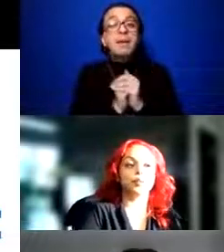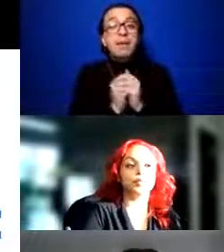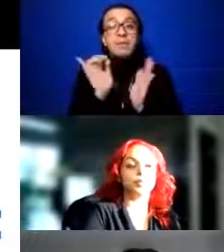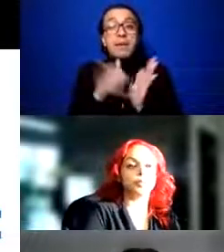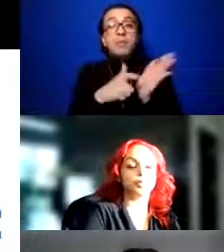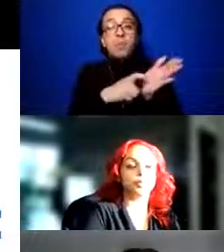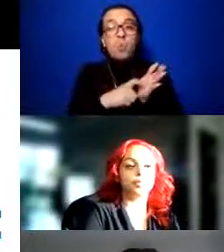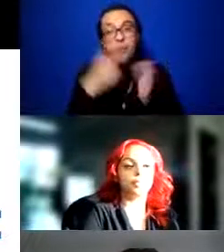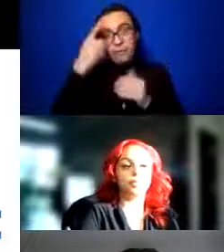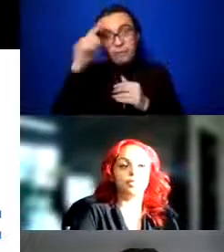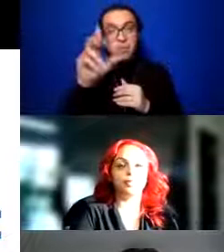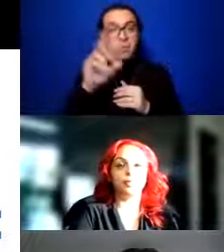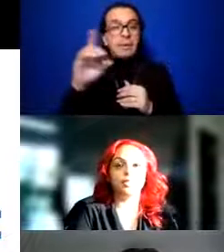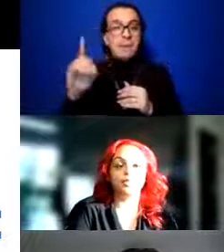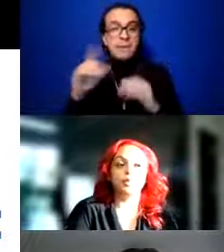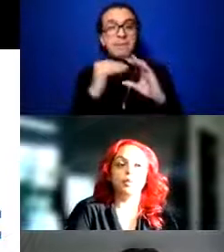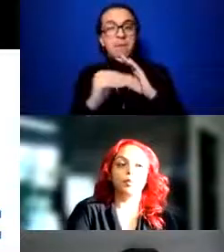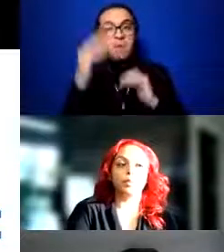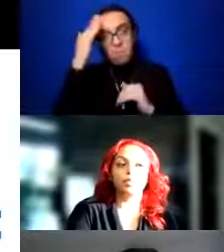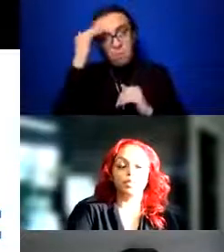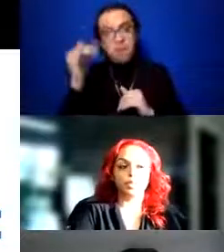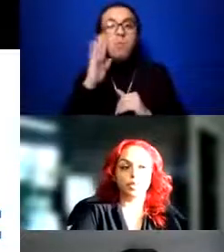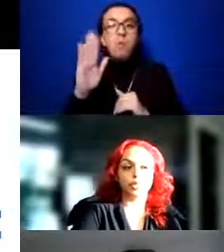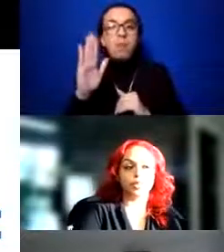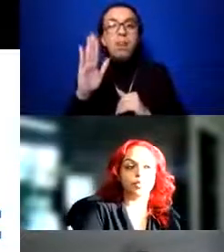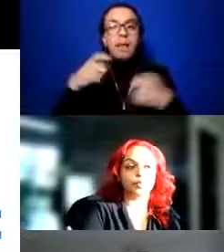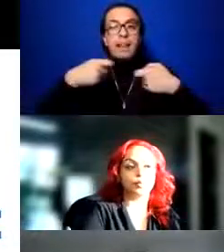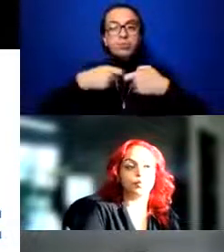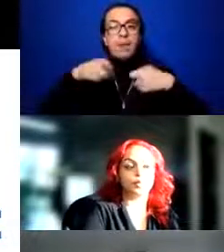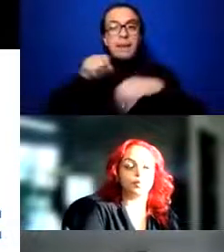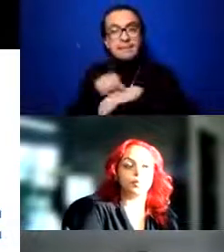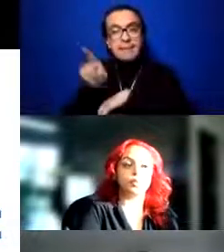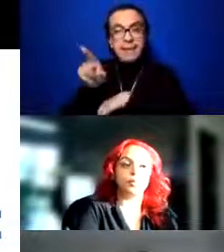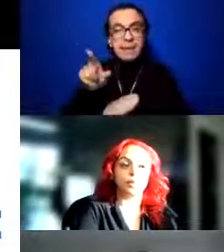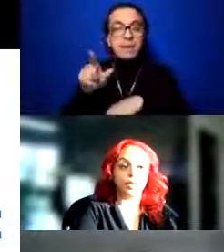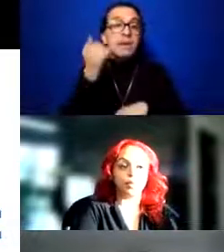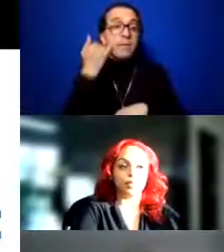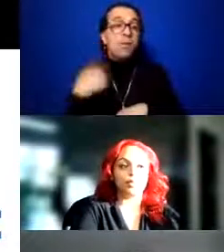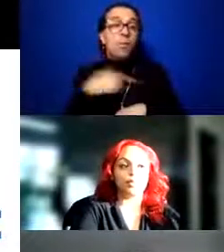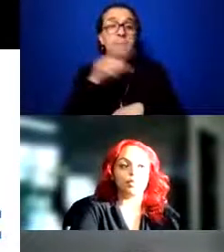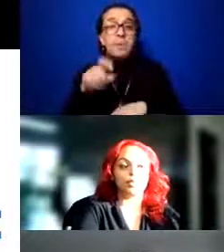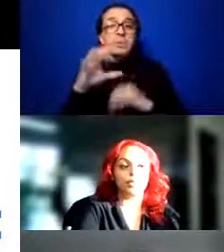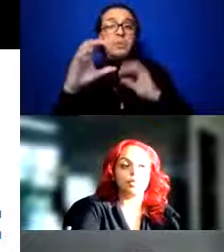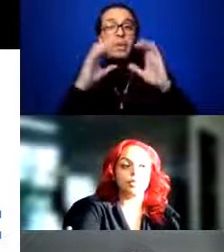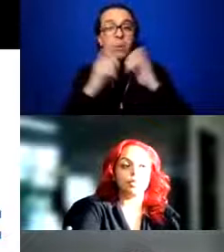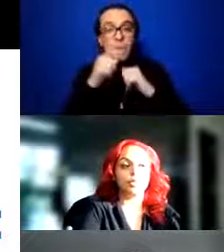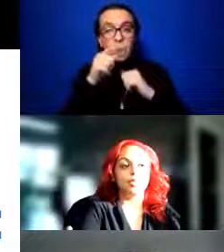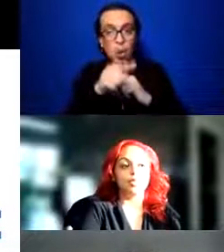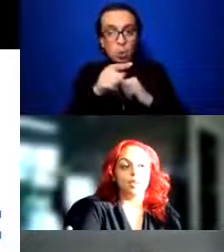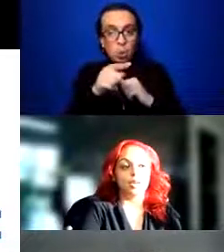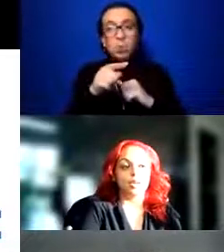required for direct deposit, just because it would be going electronically. So in case we need to communicate with you